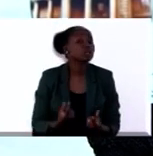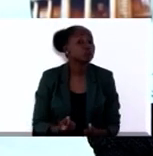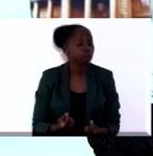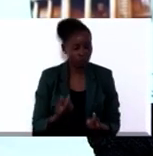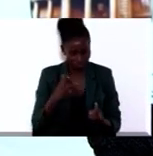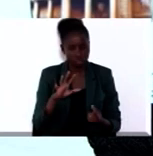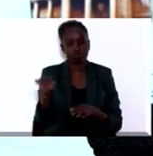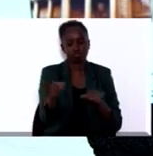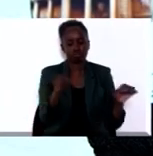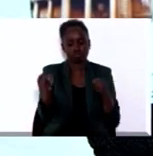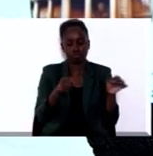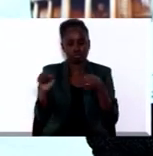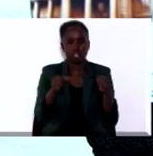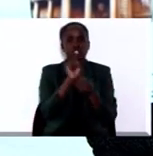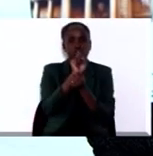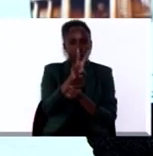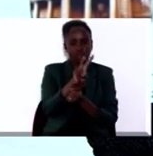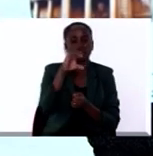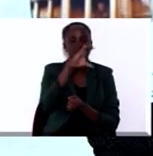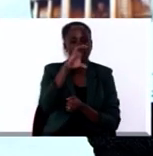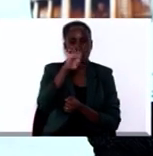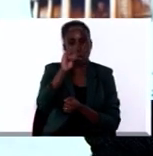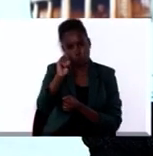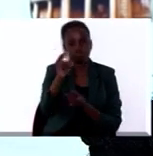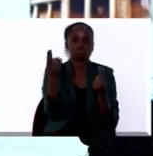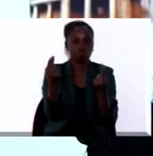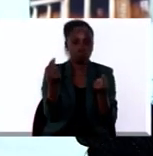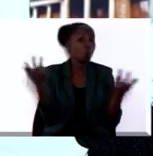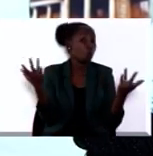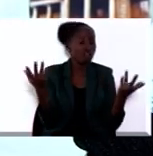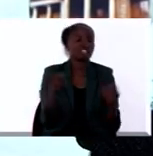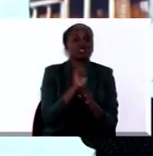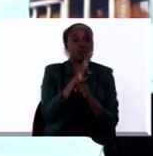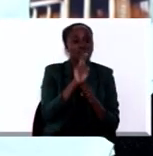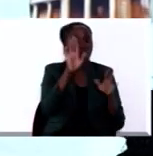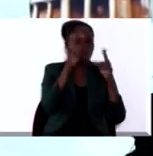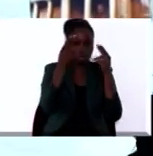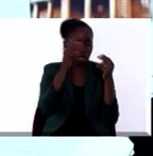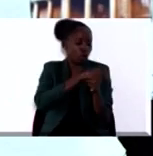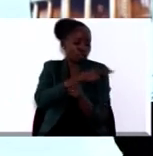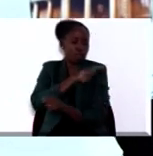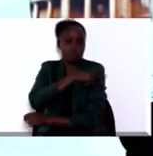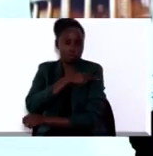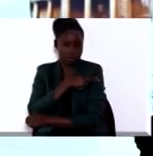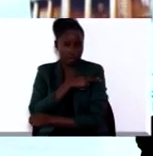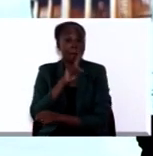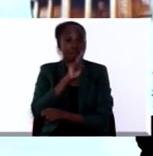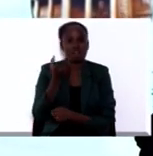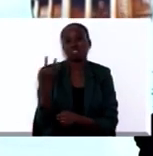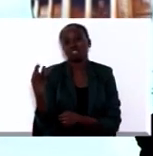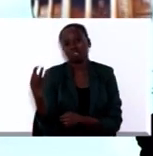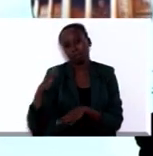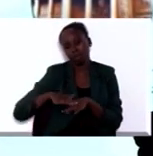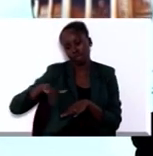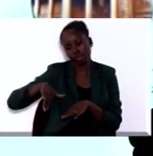appointed 12 new CEOs in 12 hospitals and are left with only 3 who will be